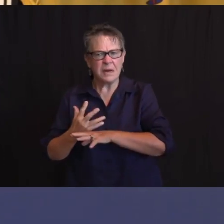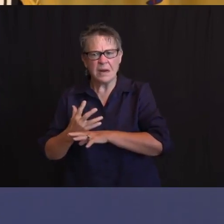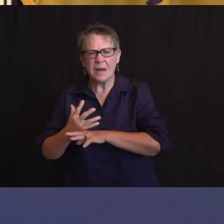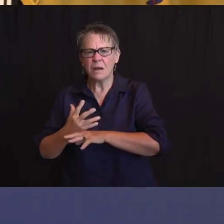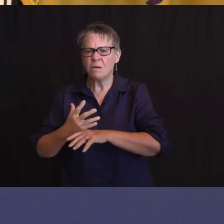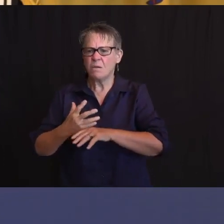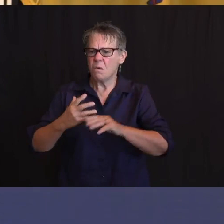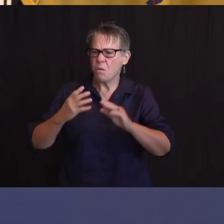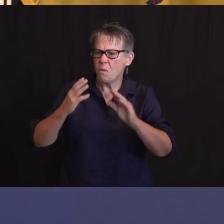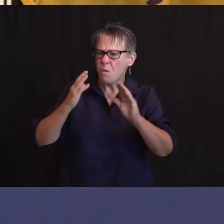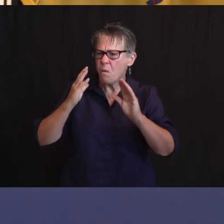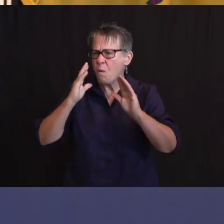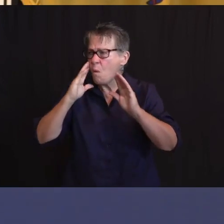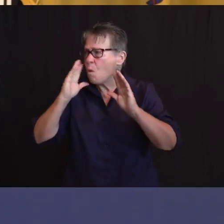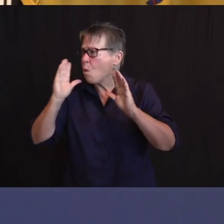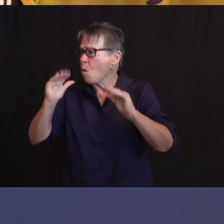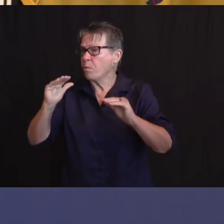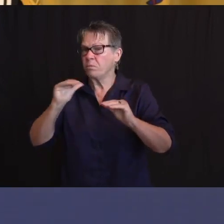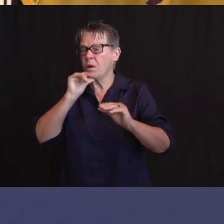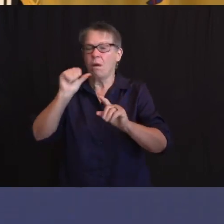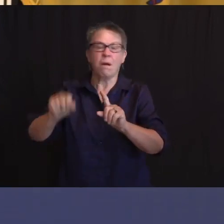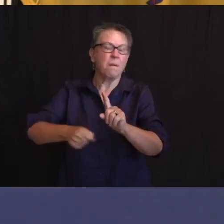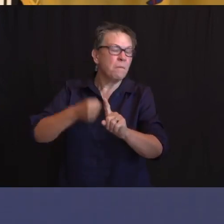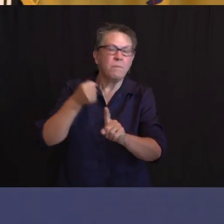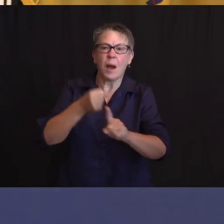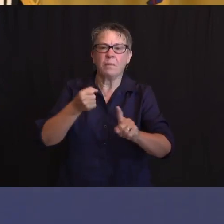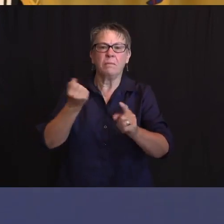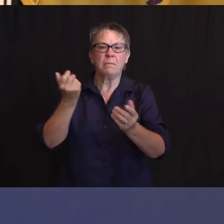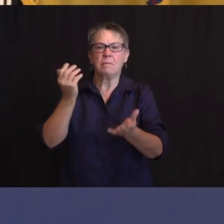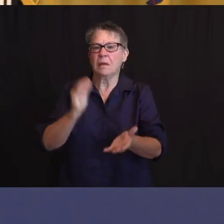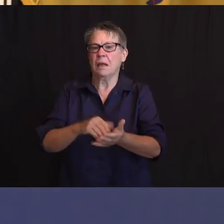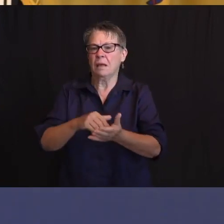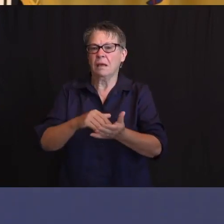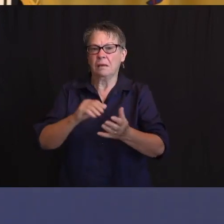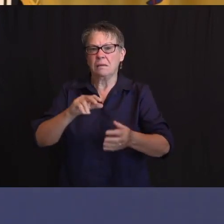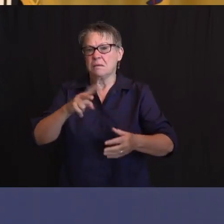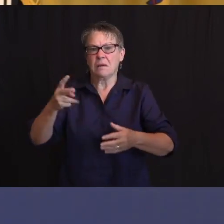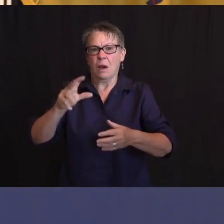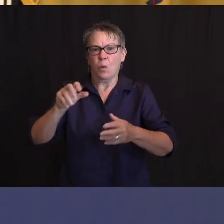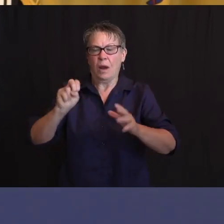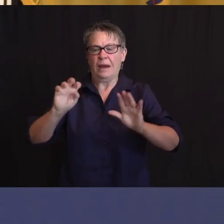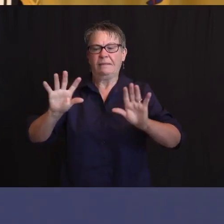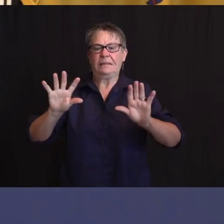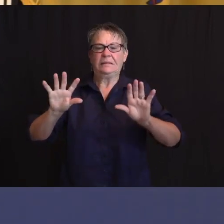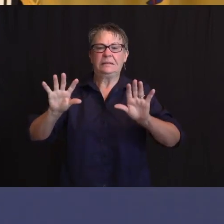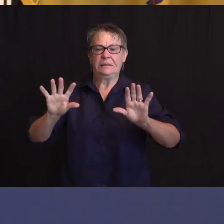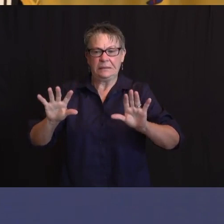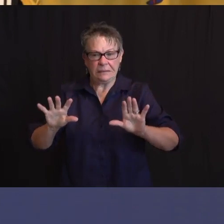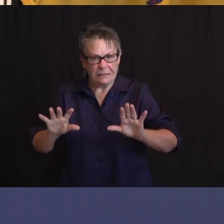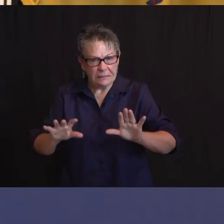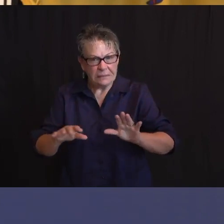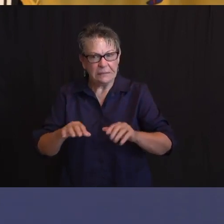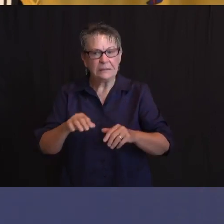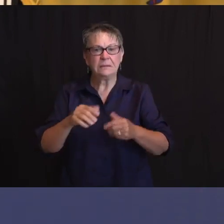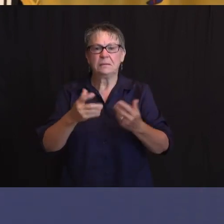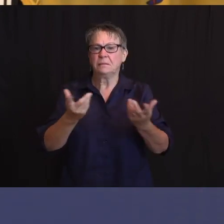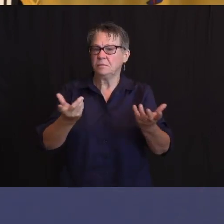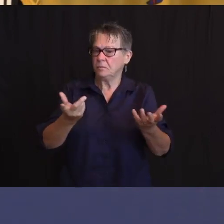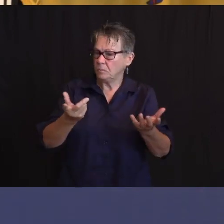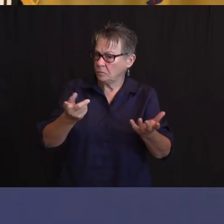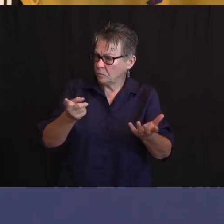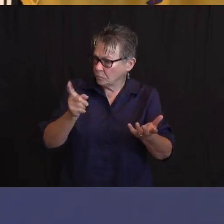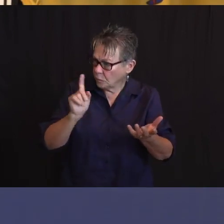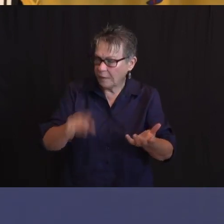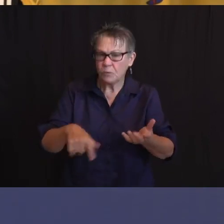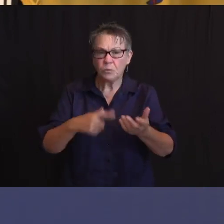the supply of personal protective equipment for our frontline healthcare workers, including in long-term care, and law enforcement